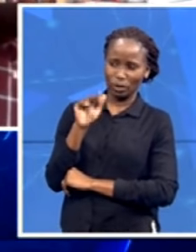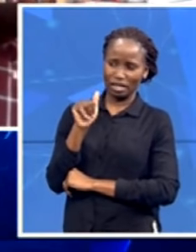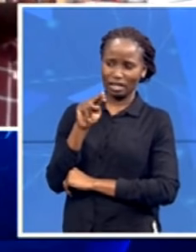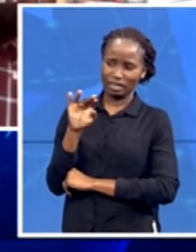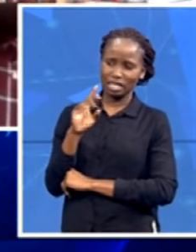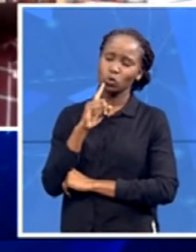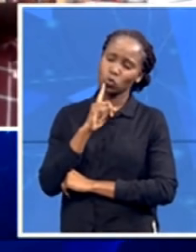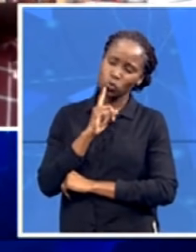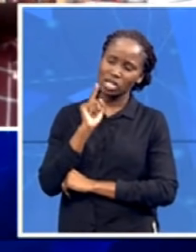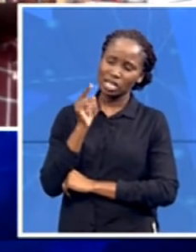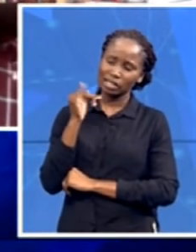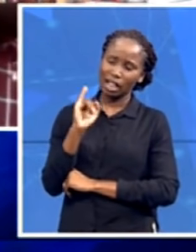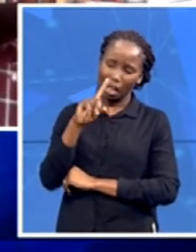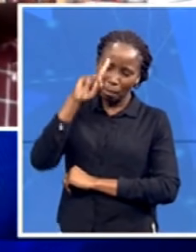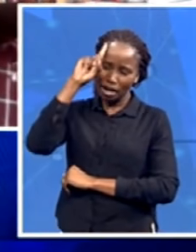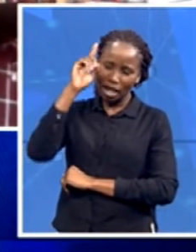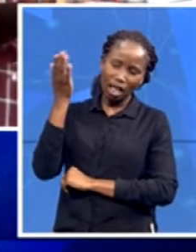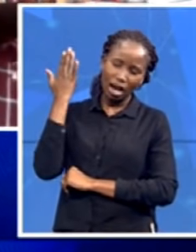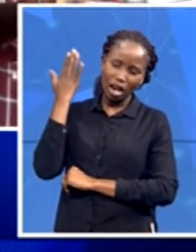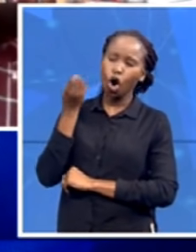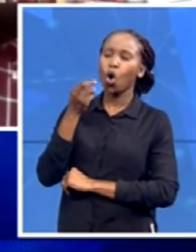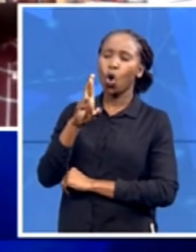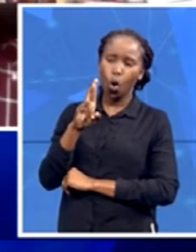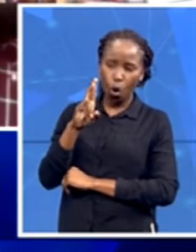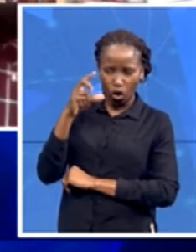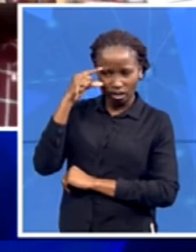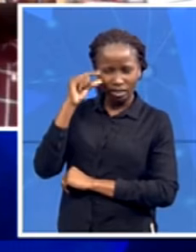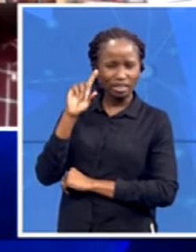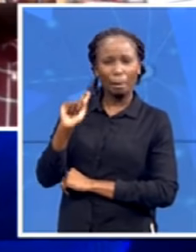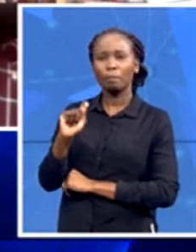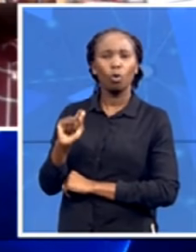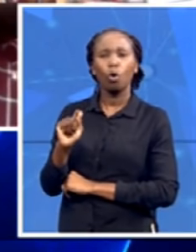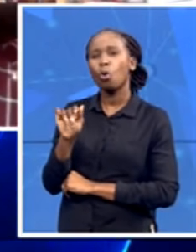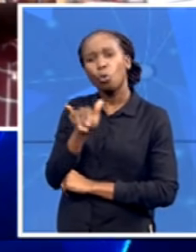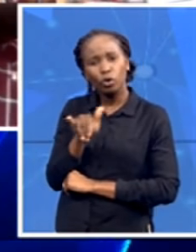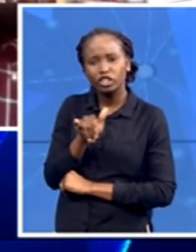OR Tambo, or do they still look at the ANC as the party that has failed the people?